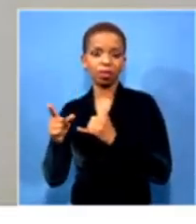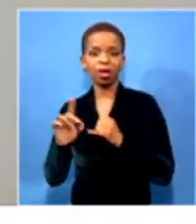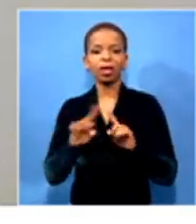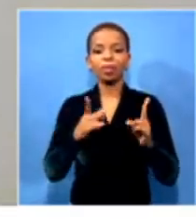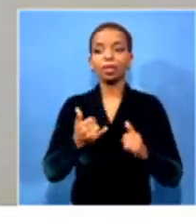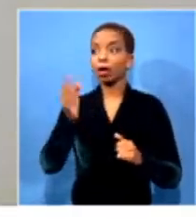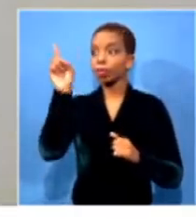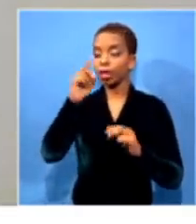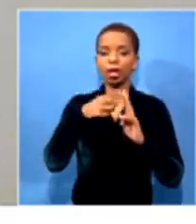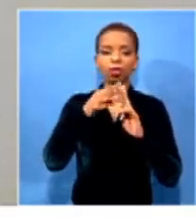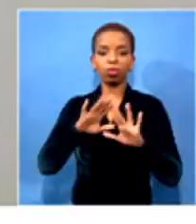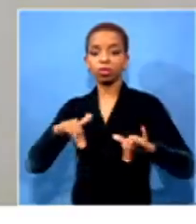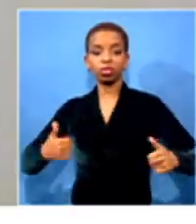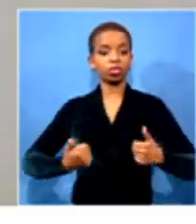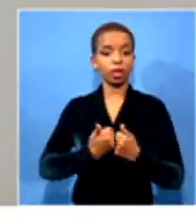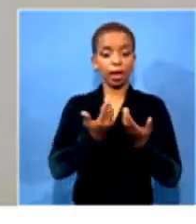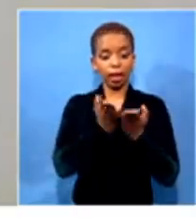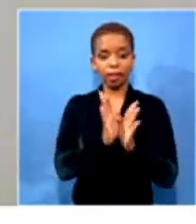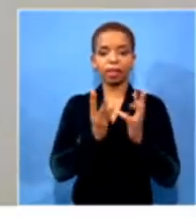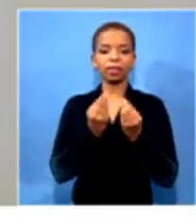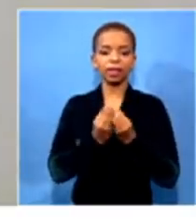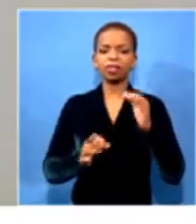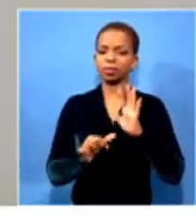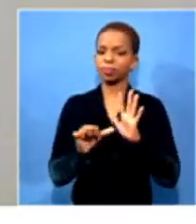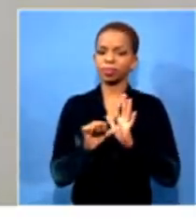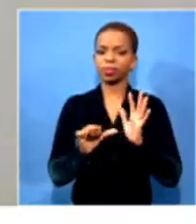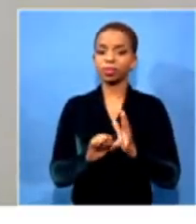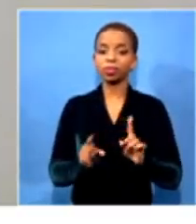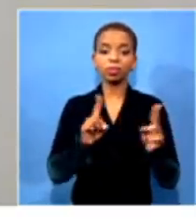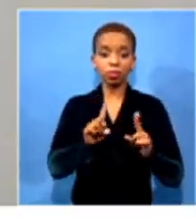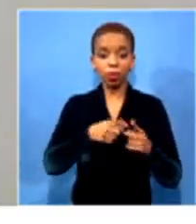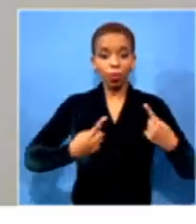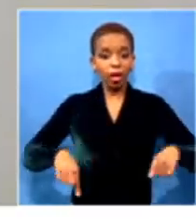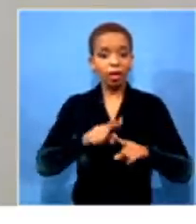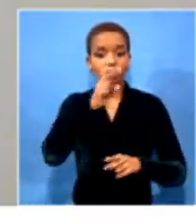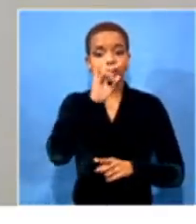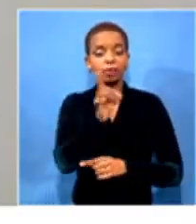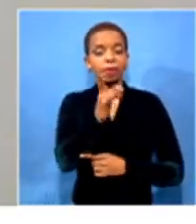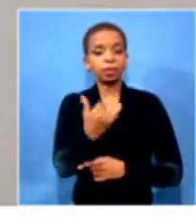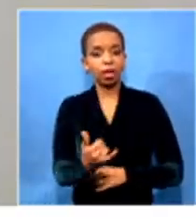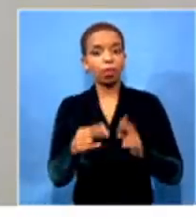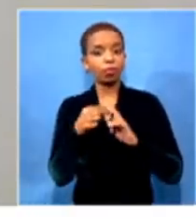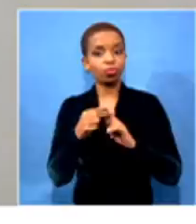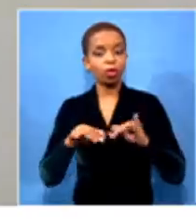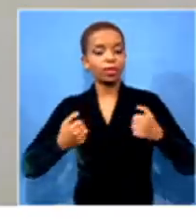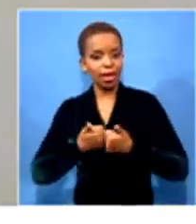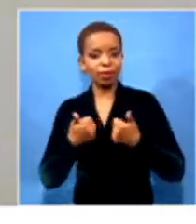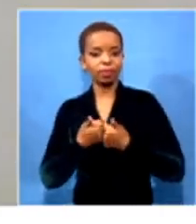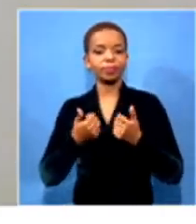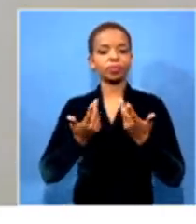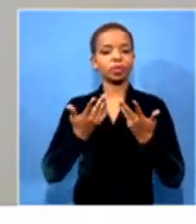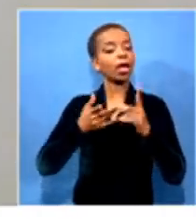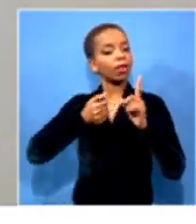happen becomes very contentious. And I think what you've seen even now with the unions fighting back against the government, saying that we want to